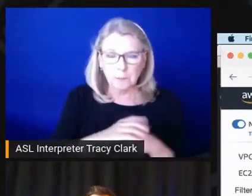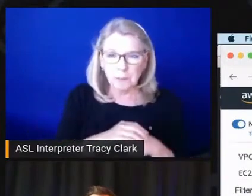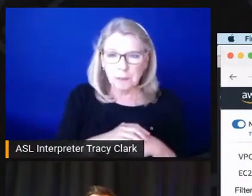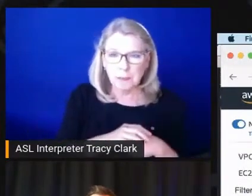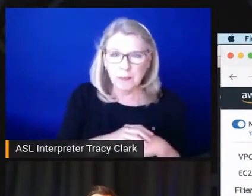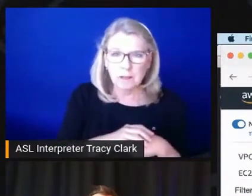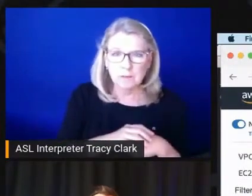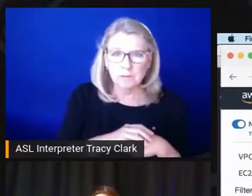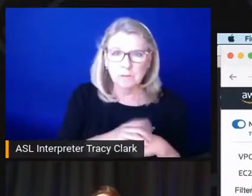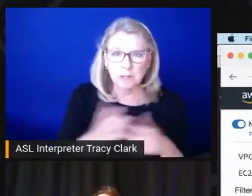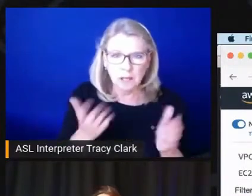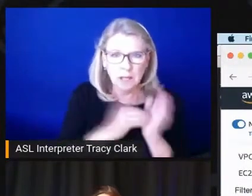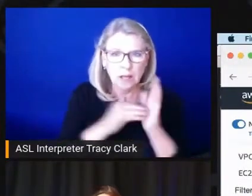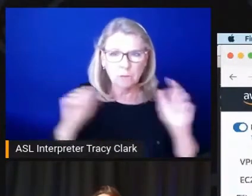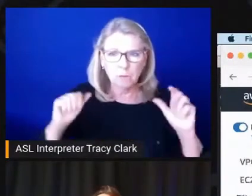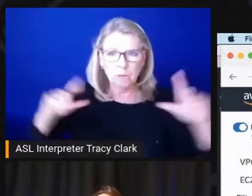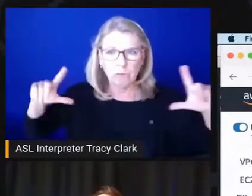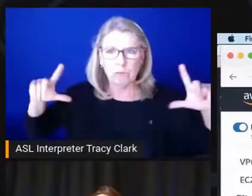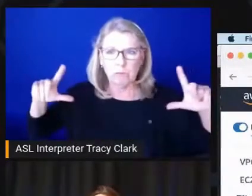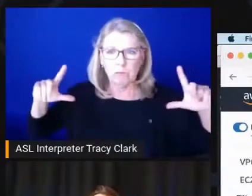One more time.